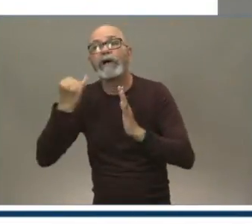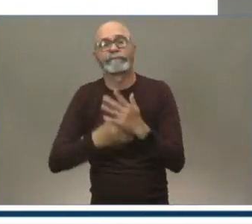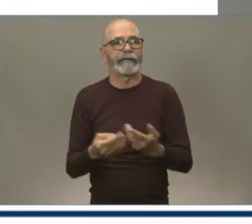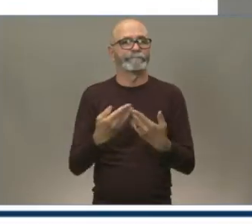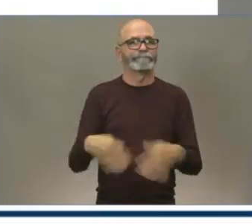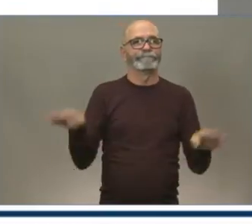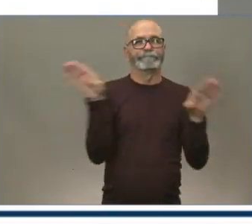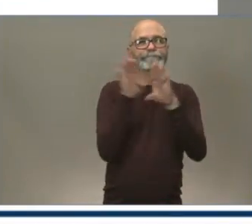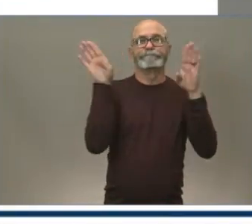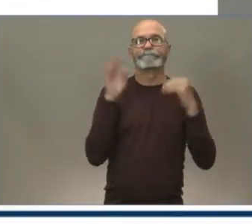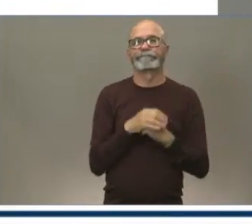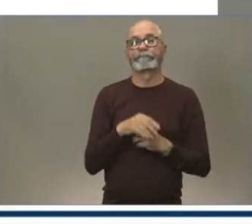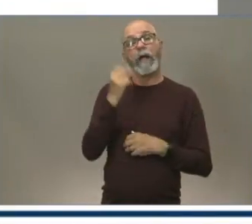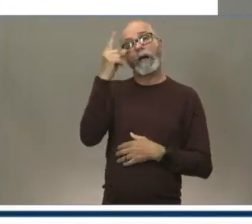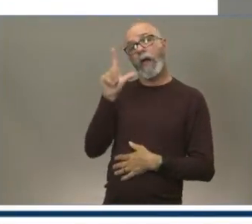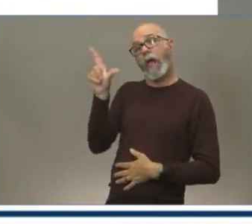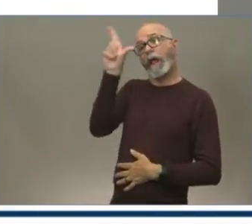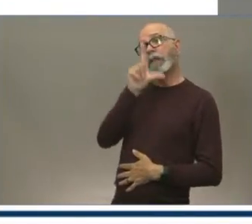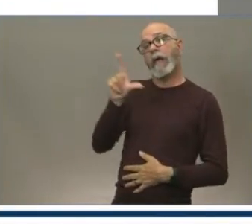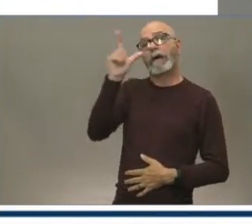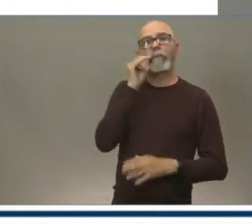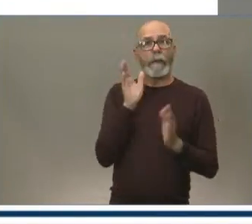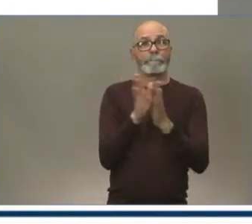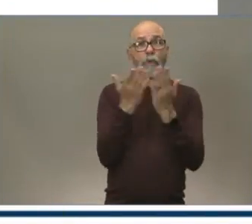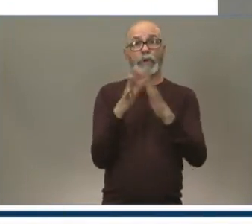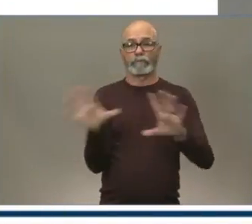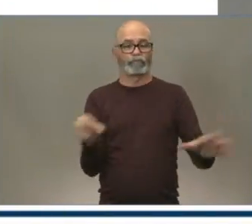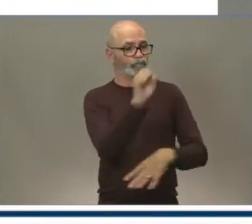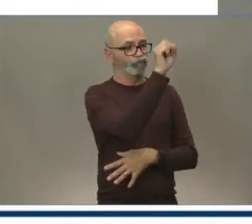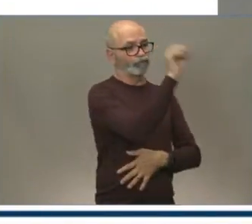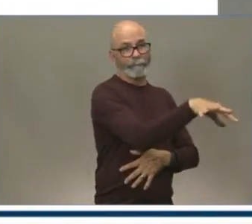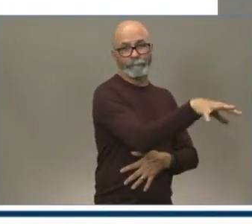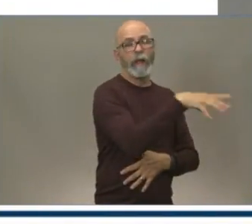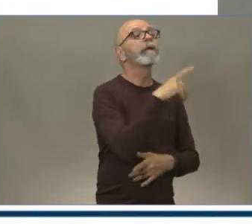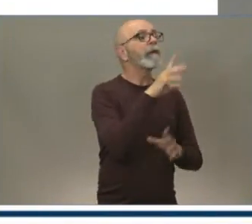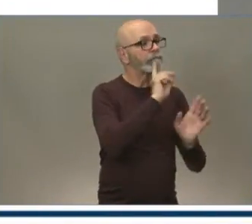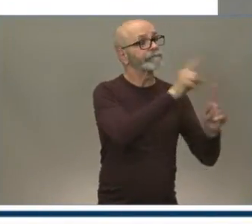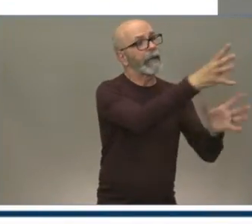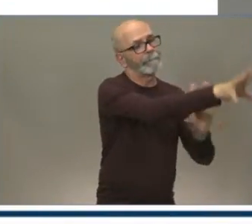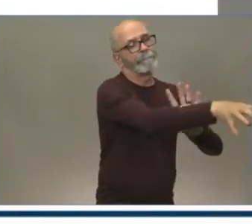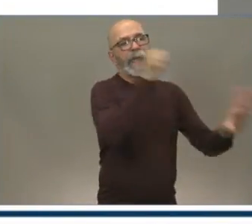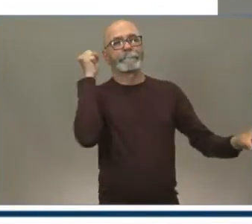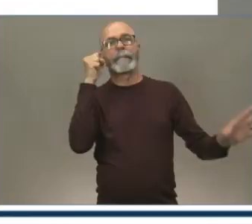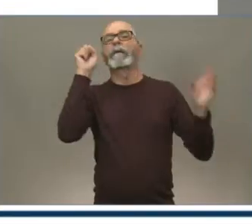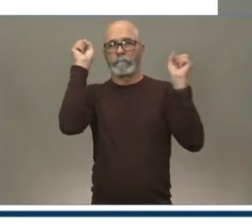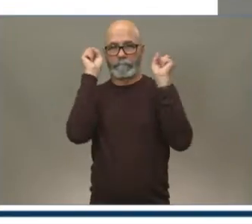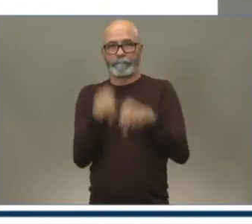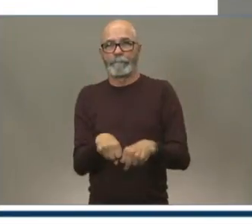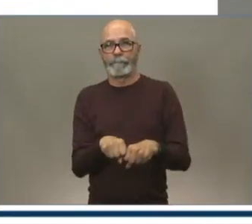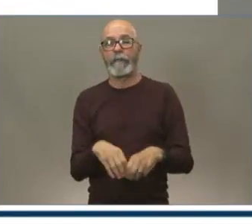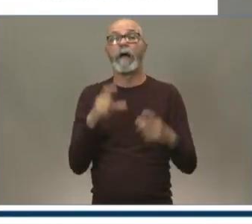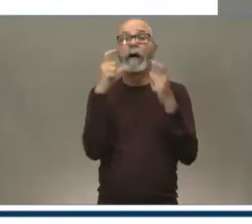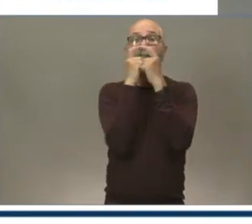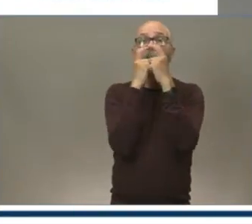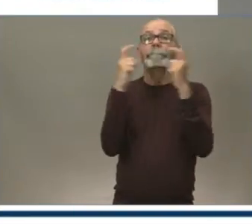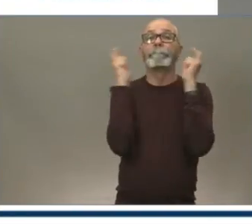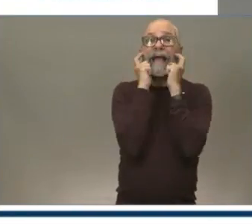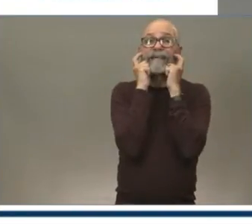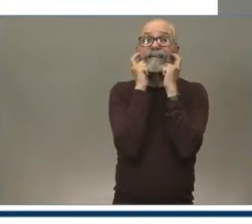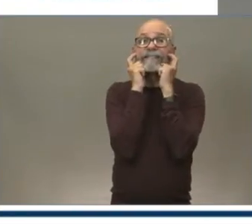pick-up and drop-off books and other materials. Masks are encouraged everywhere, and they are